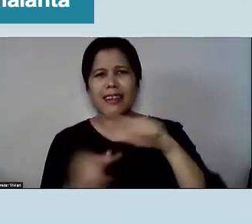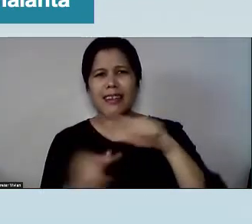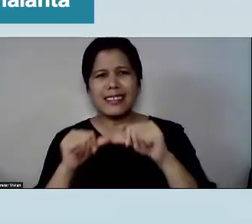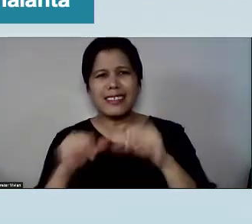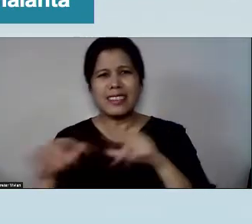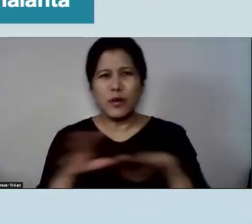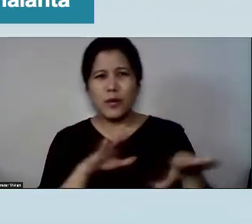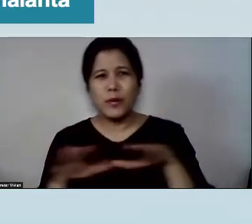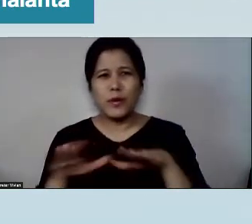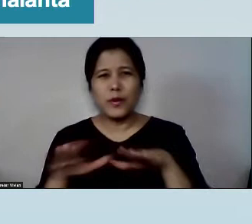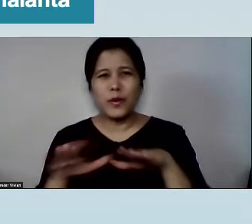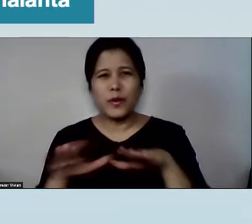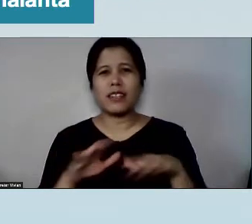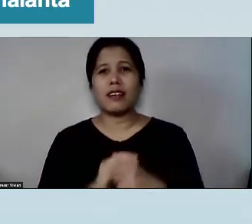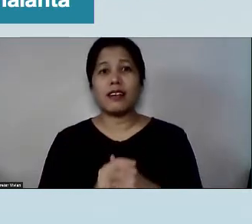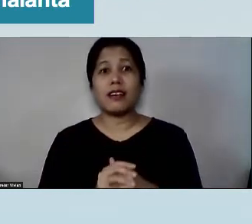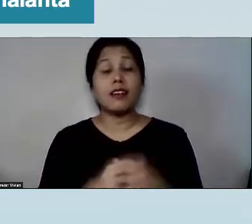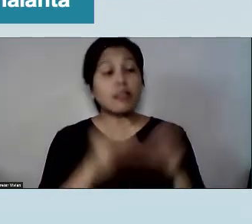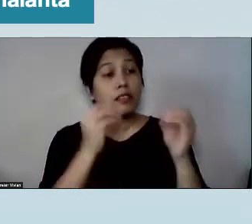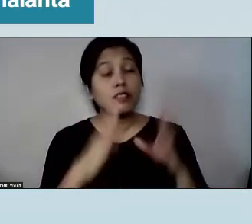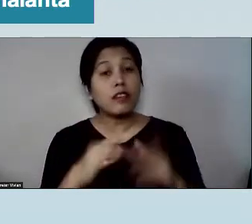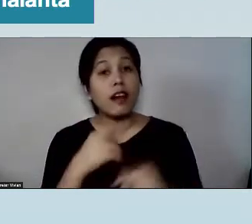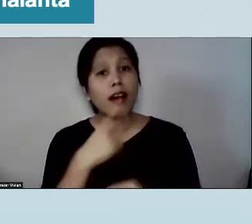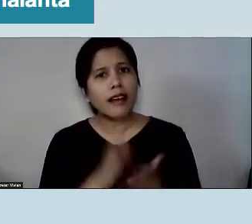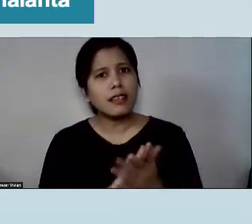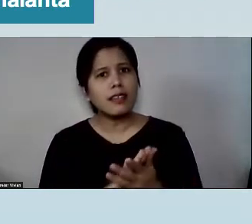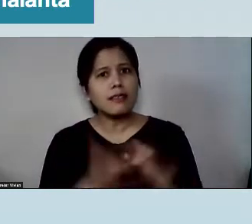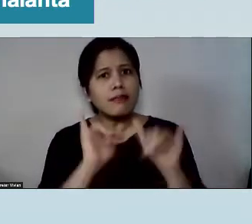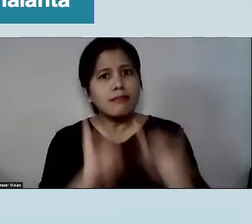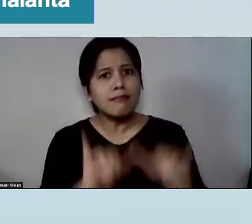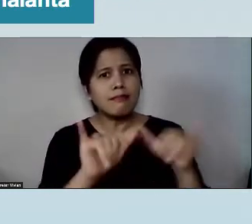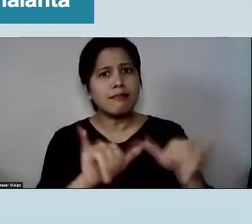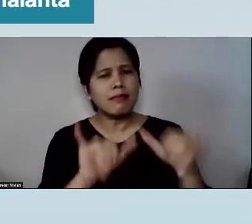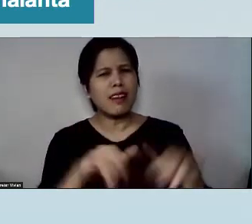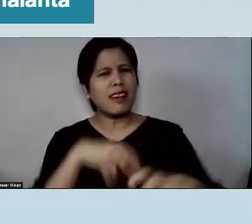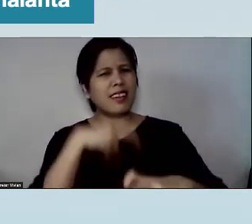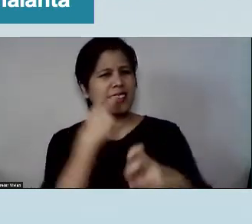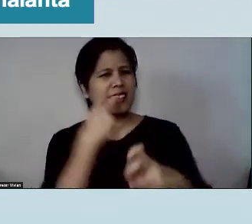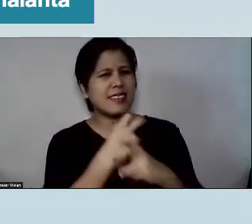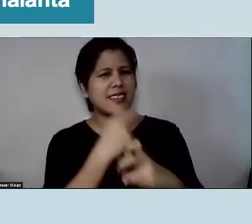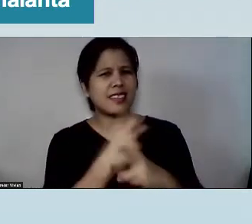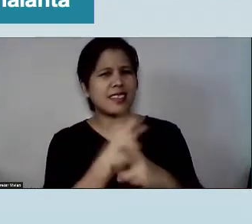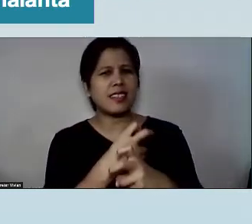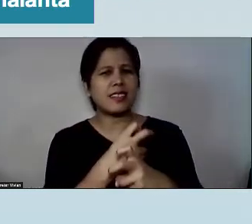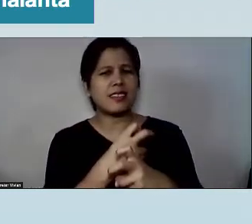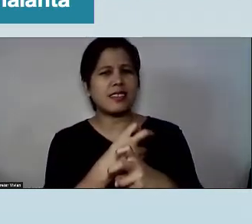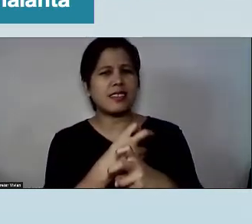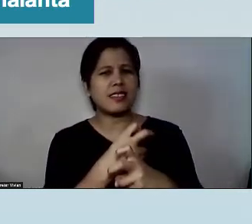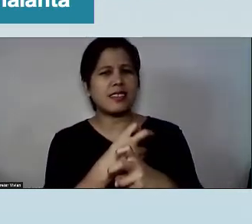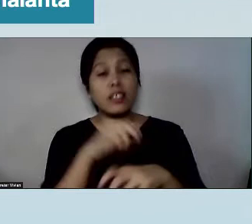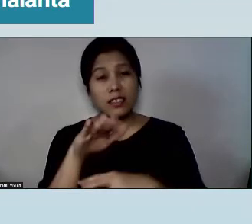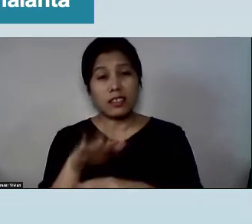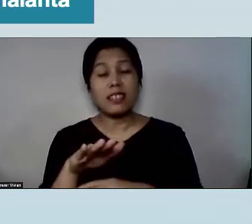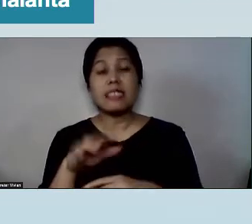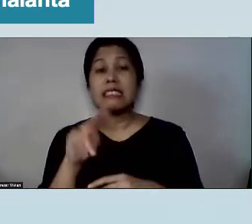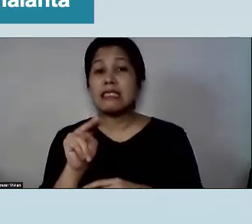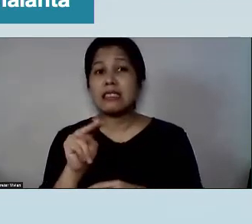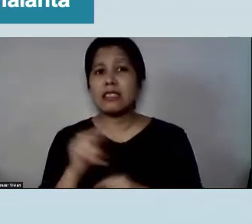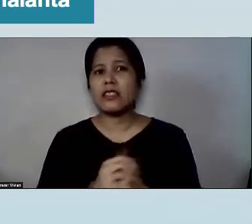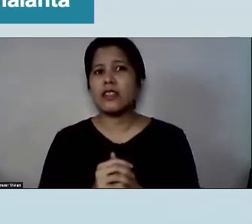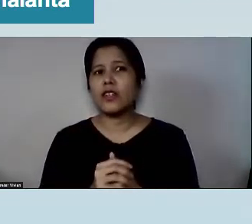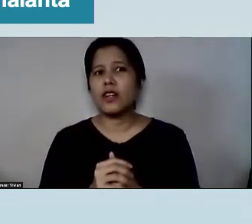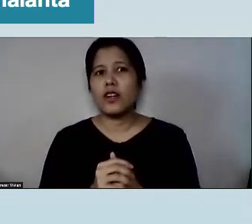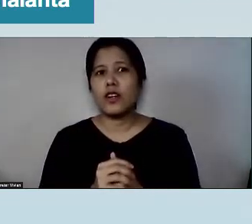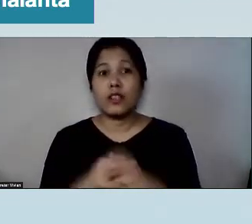a teacher who will ask that child to just keep still, it's difficult. As a child, you need to learn by touch. You need to